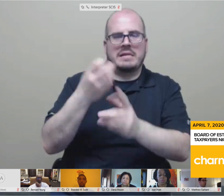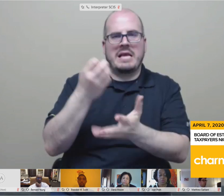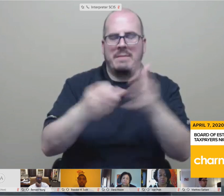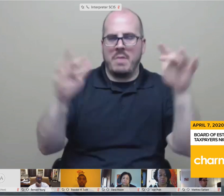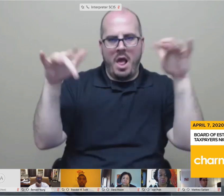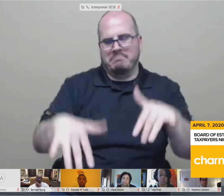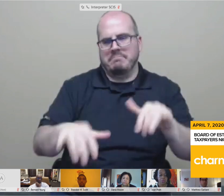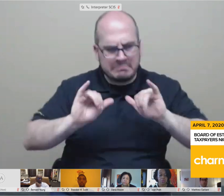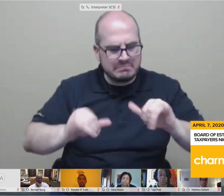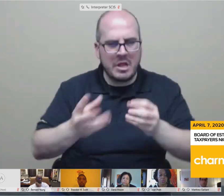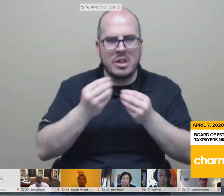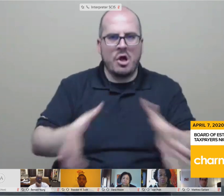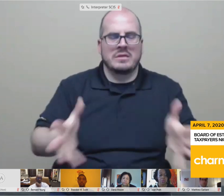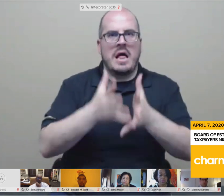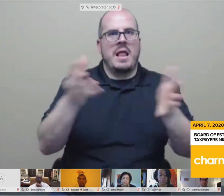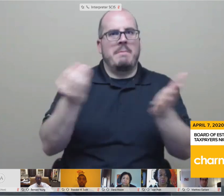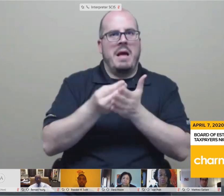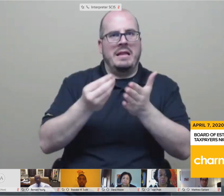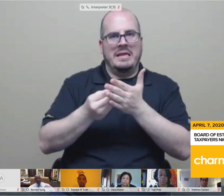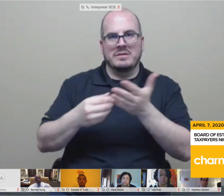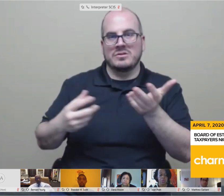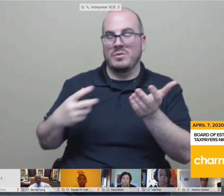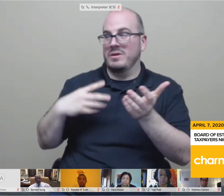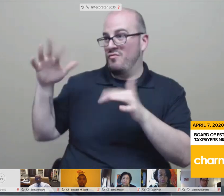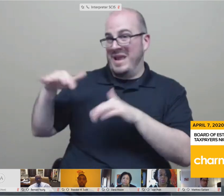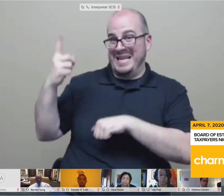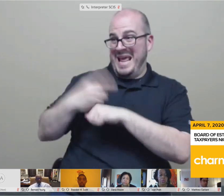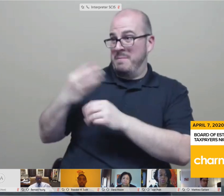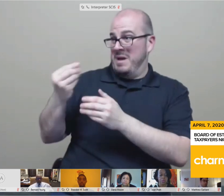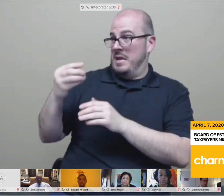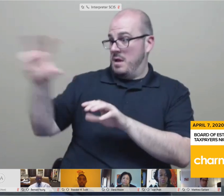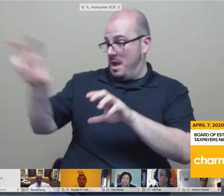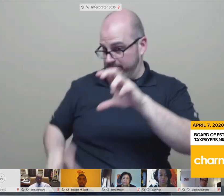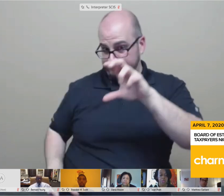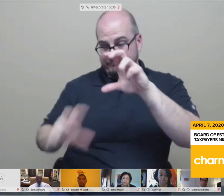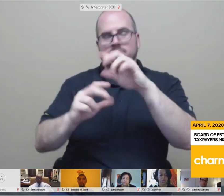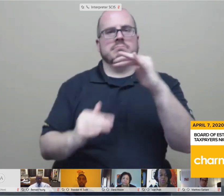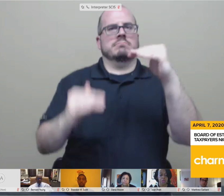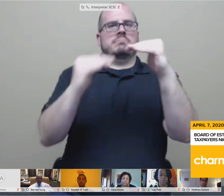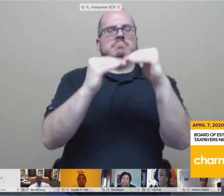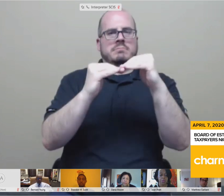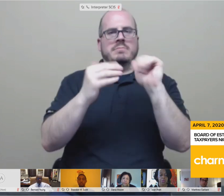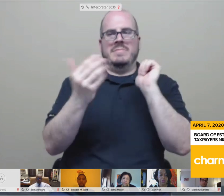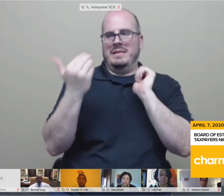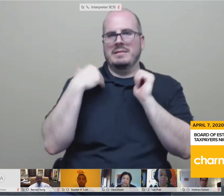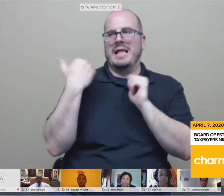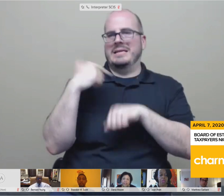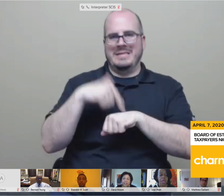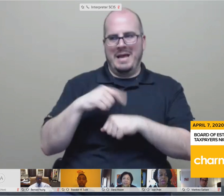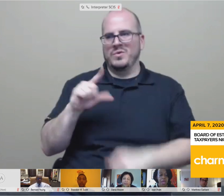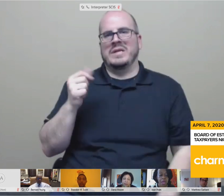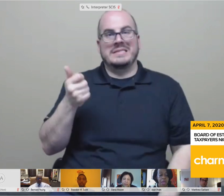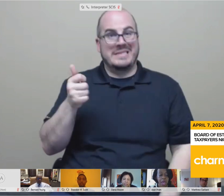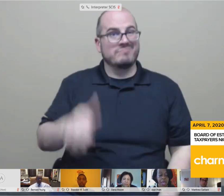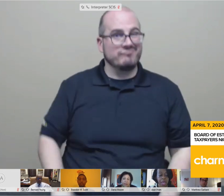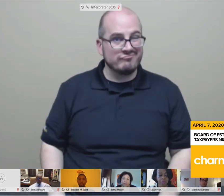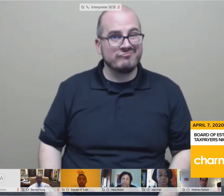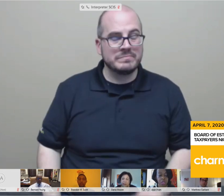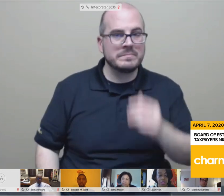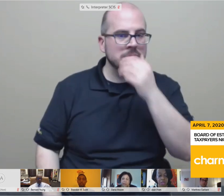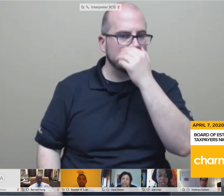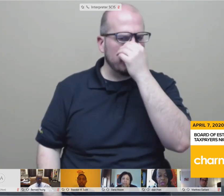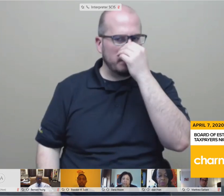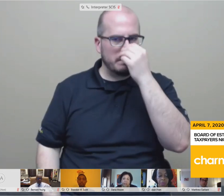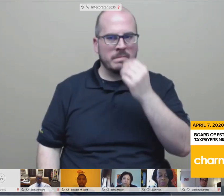only times we've ever used the fund to balance the budget. So that's the way the policy works. Thank you. Bob, I